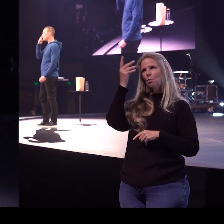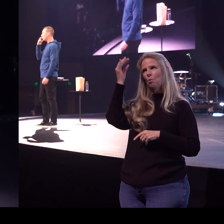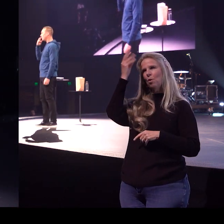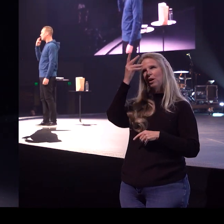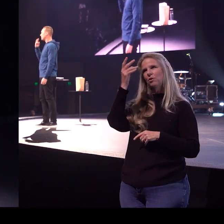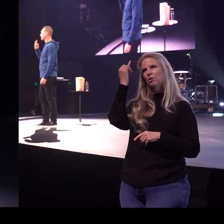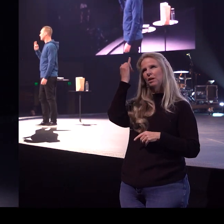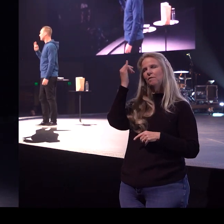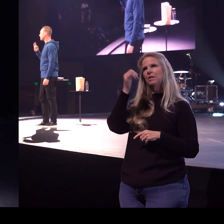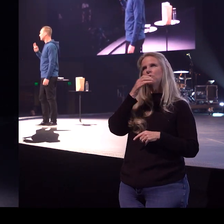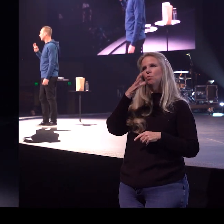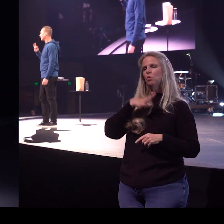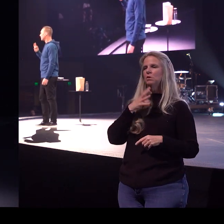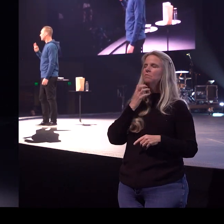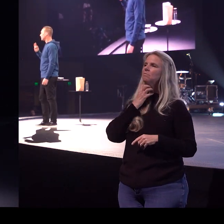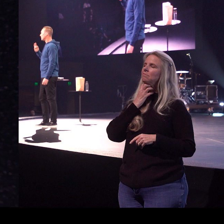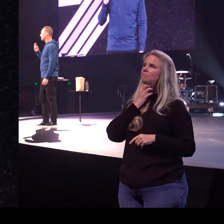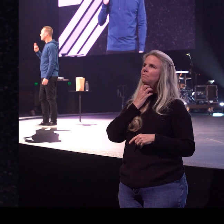up in that moment.